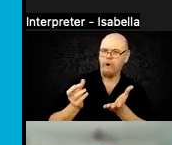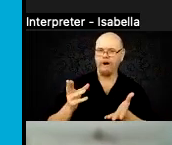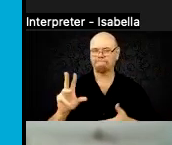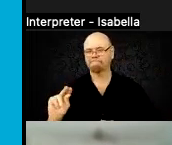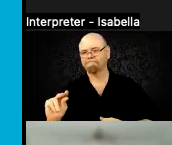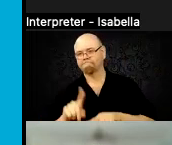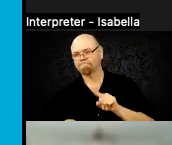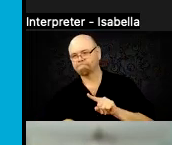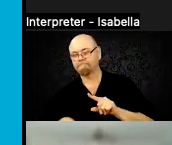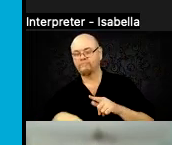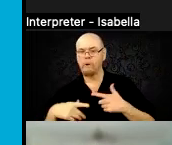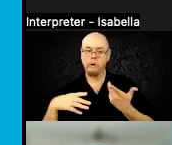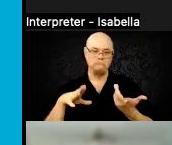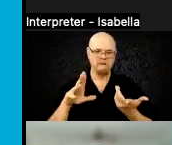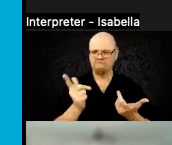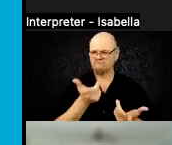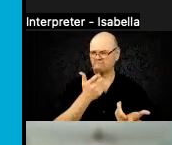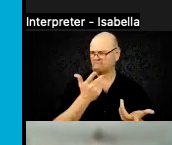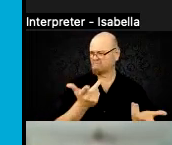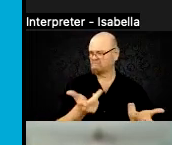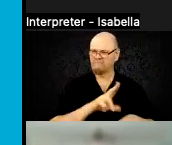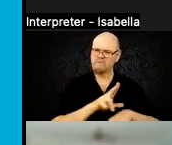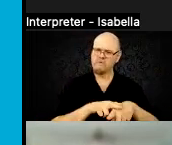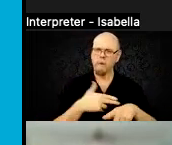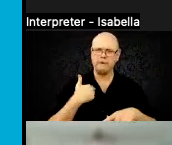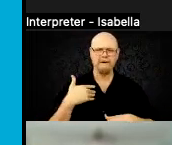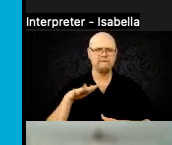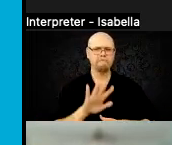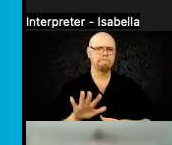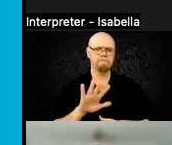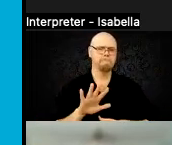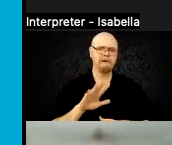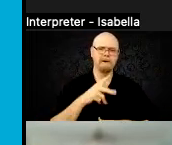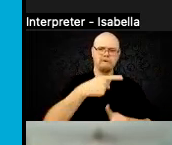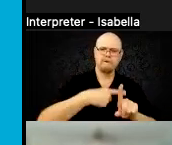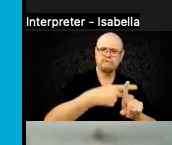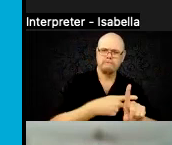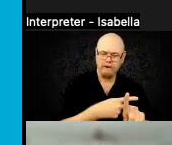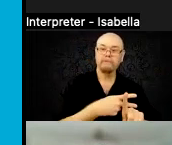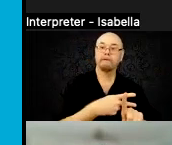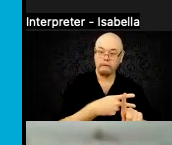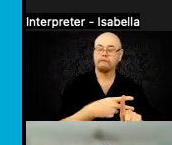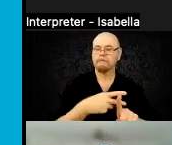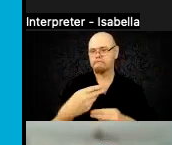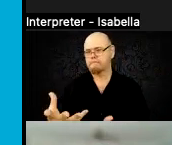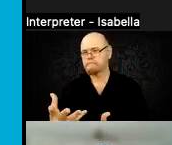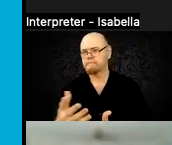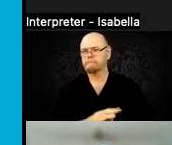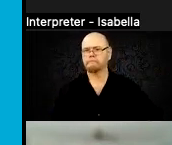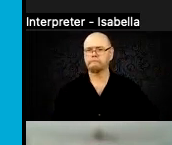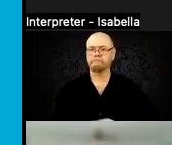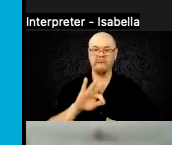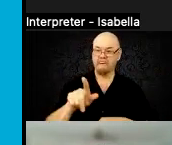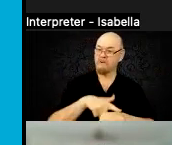exceptional circumstances, DRS generally has about 60 days to notify you whether you're eligible. And if it has been longer than